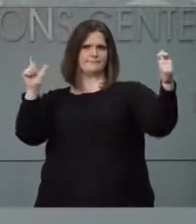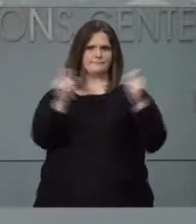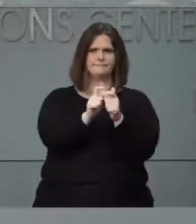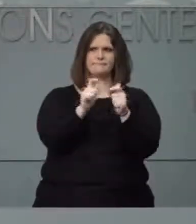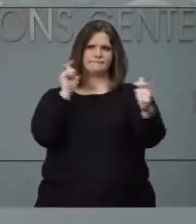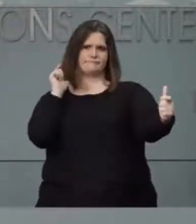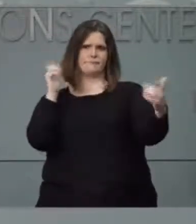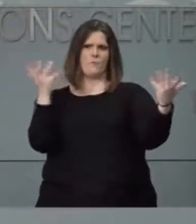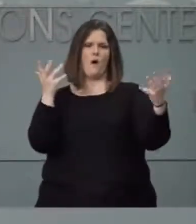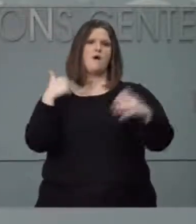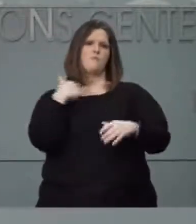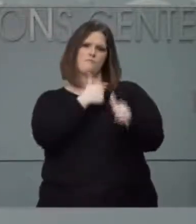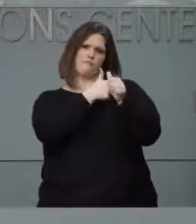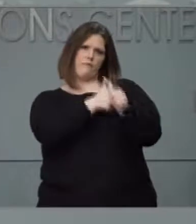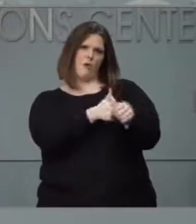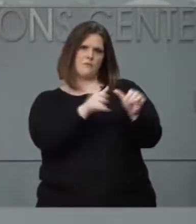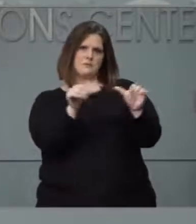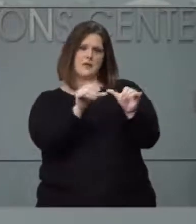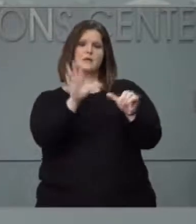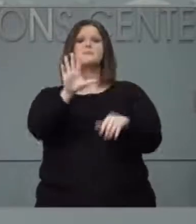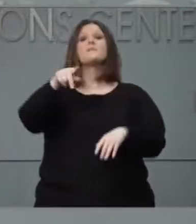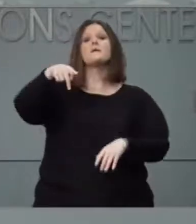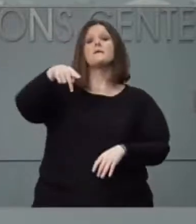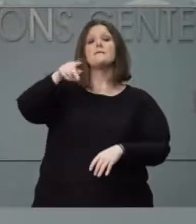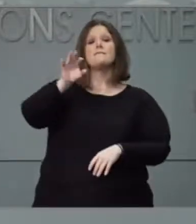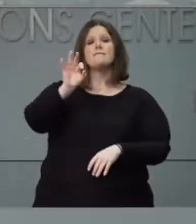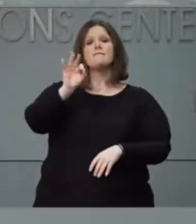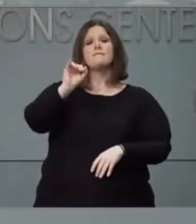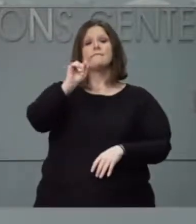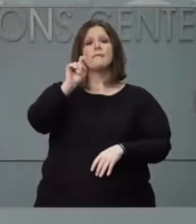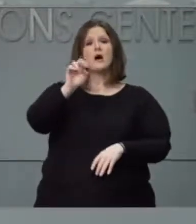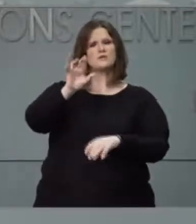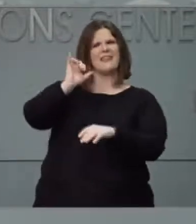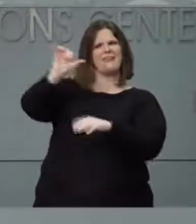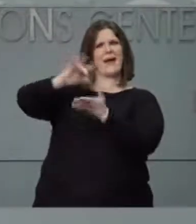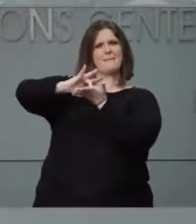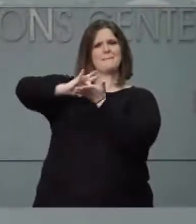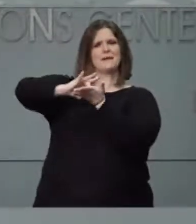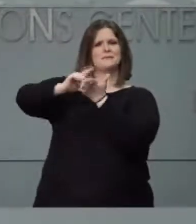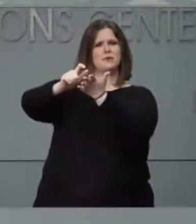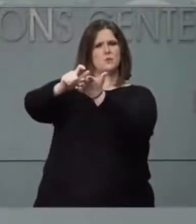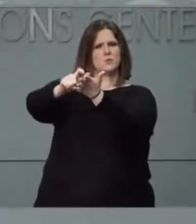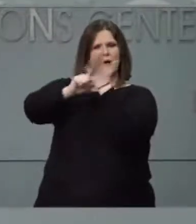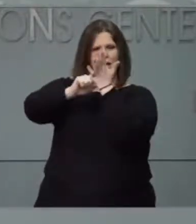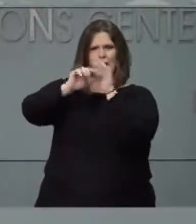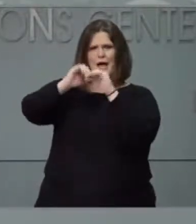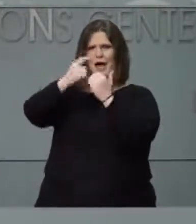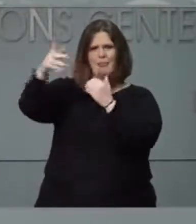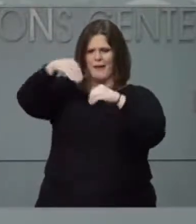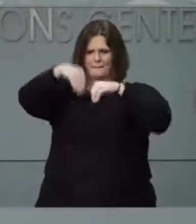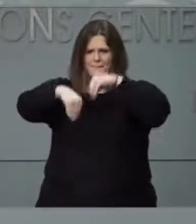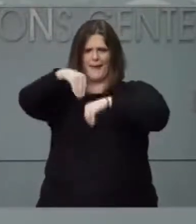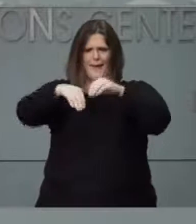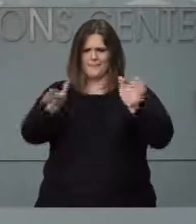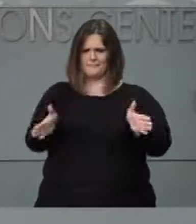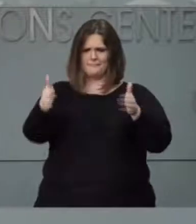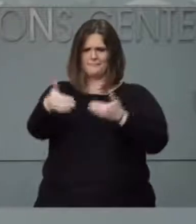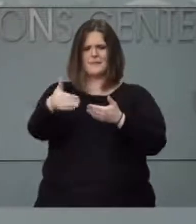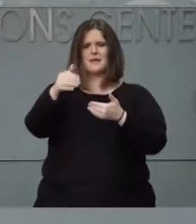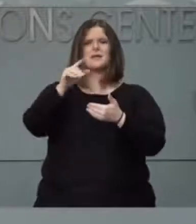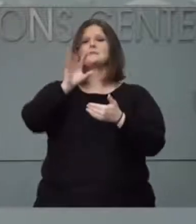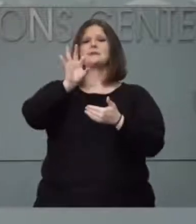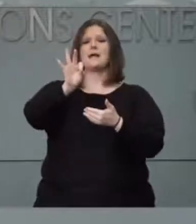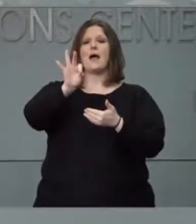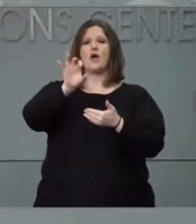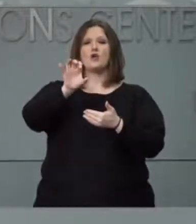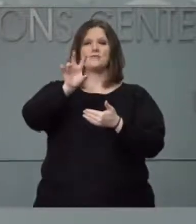the Pfizer vaccine is packaged, you essentially have to ship 1,000, it's actually 975 in